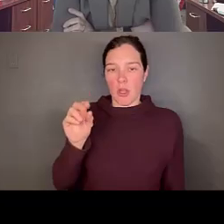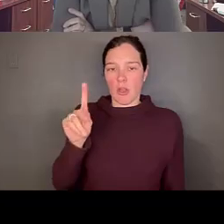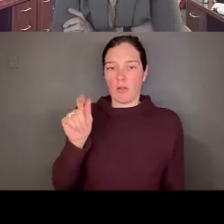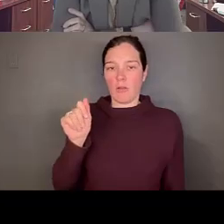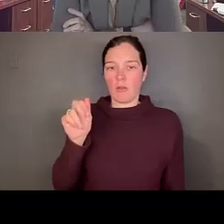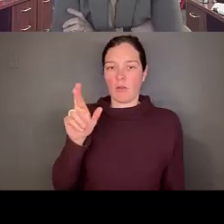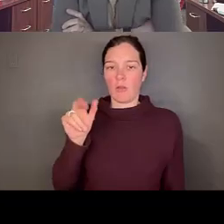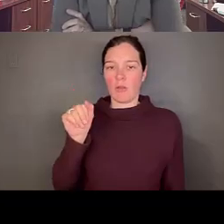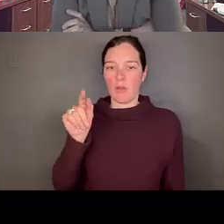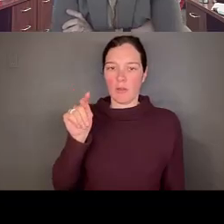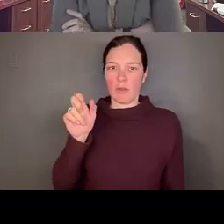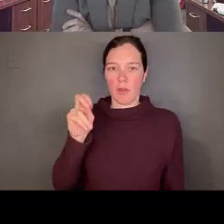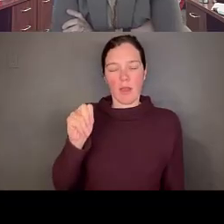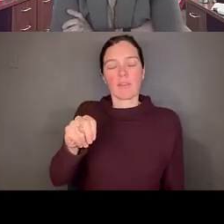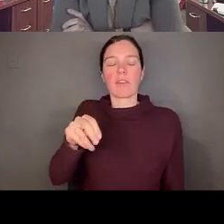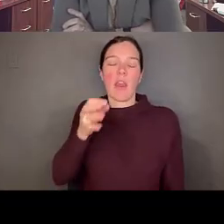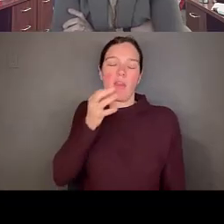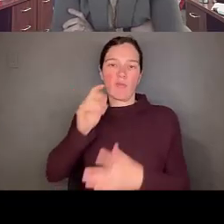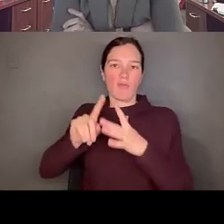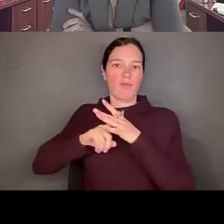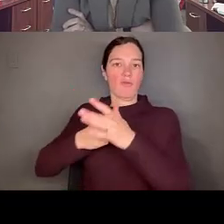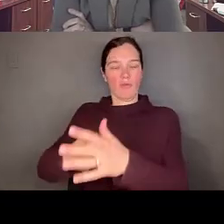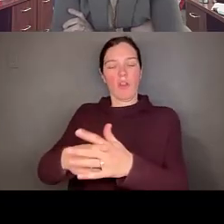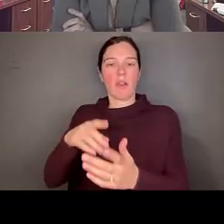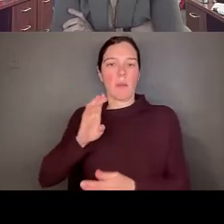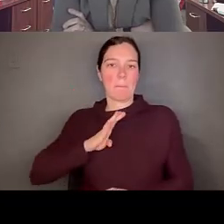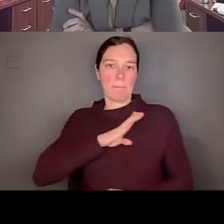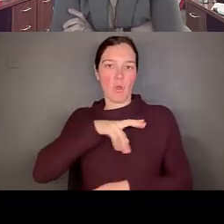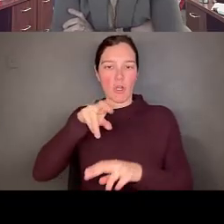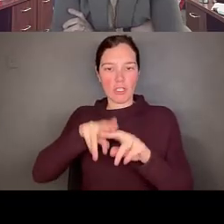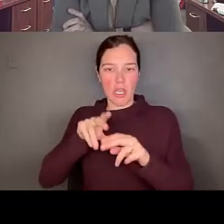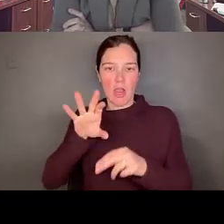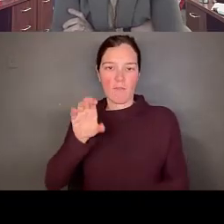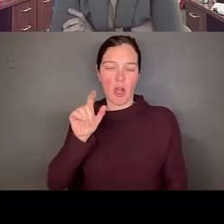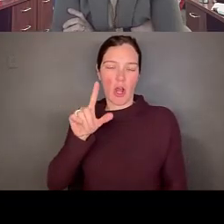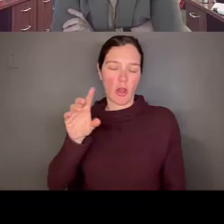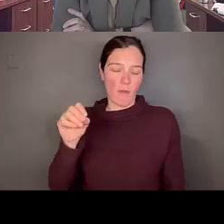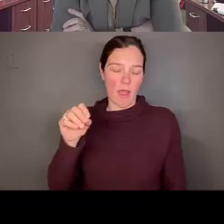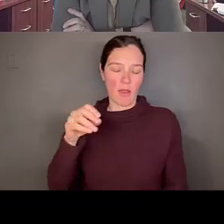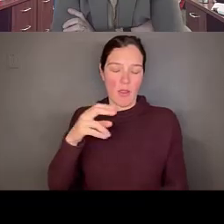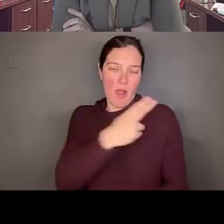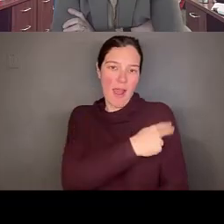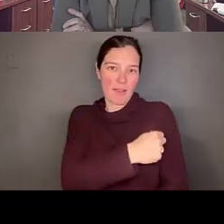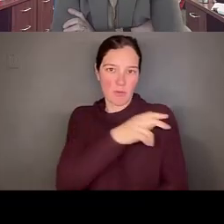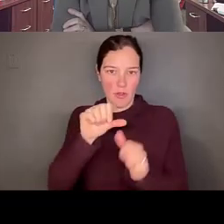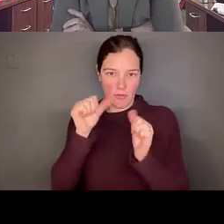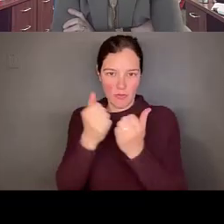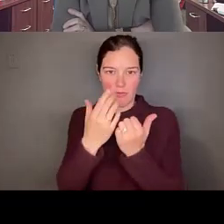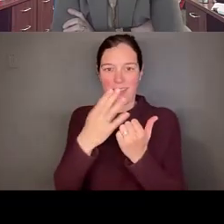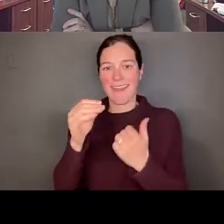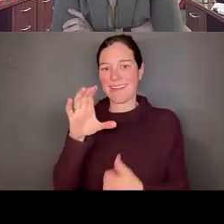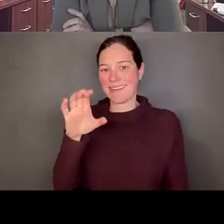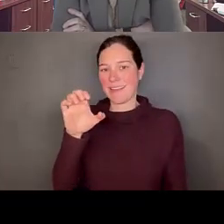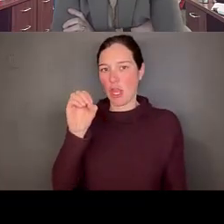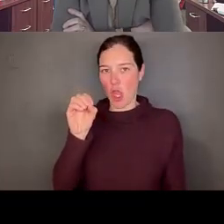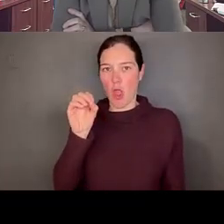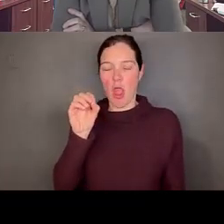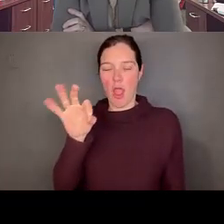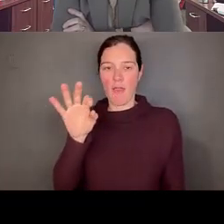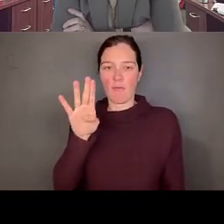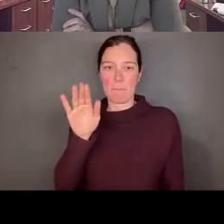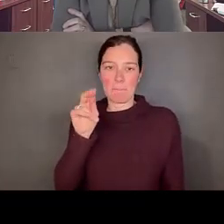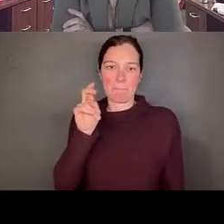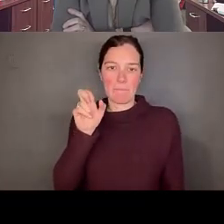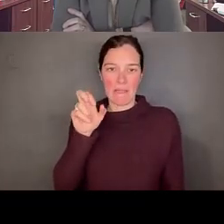incoming board chair of the Colorado Hospital Association and CEO of Banner Health, also a spectacular thinker